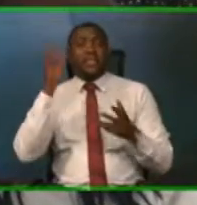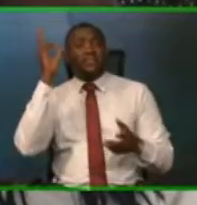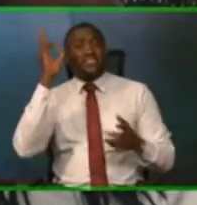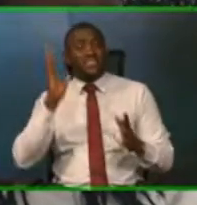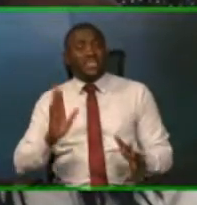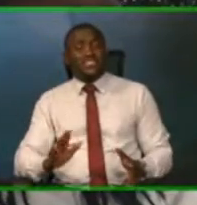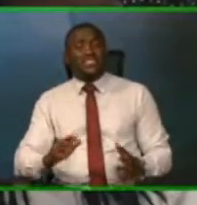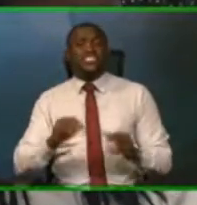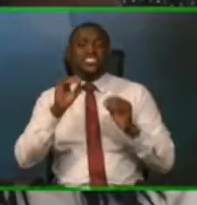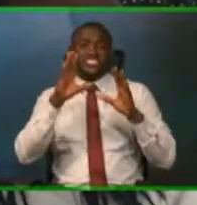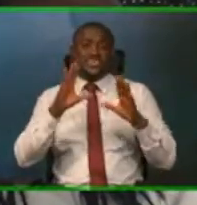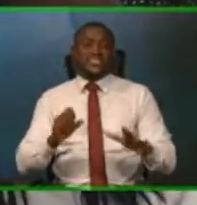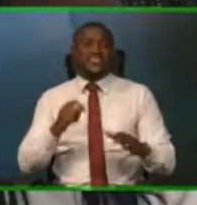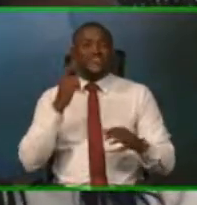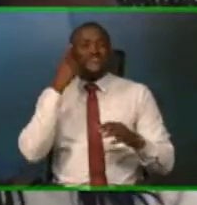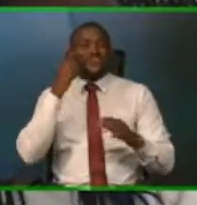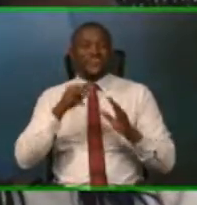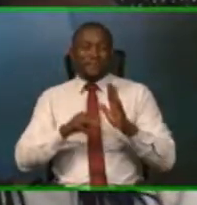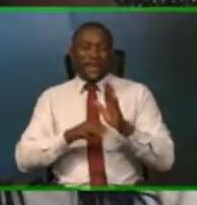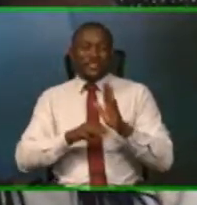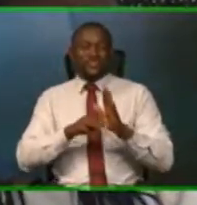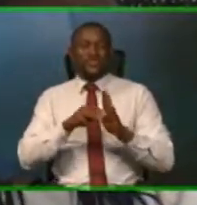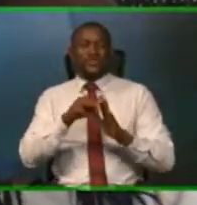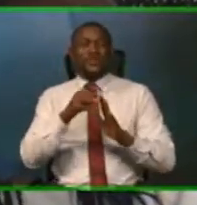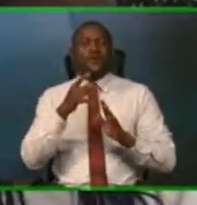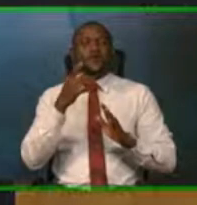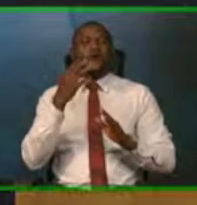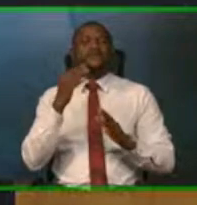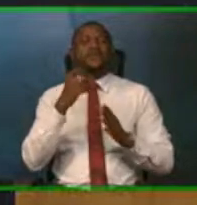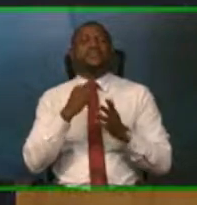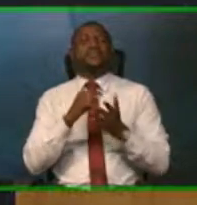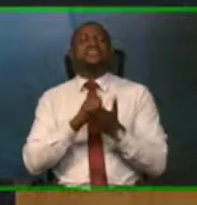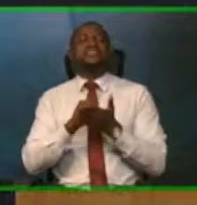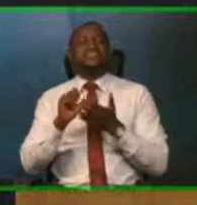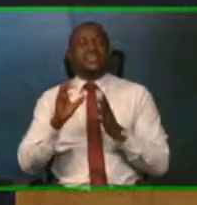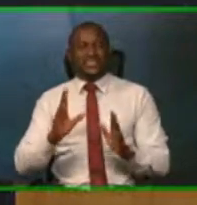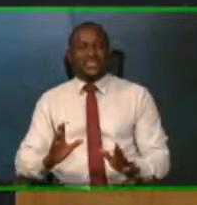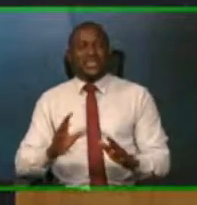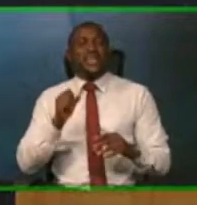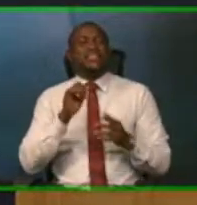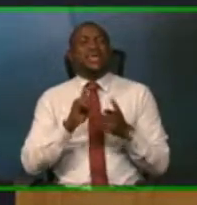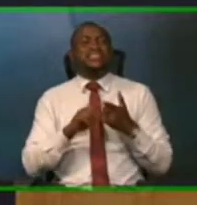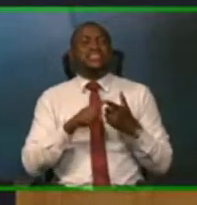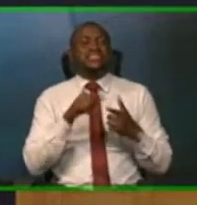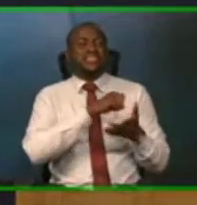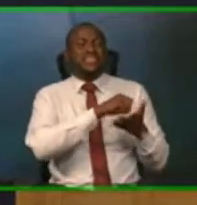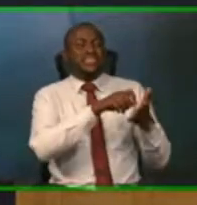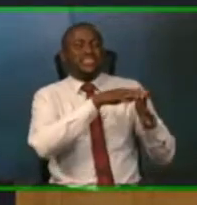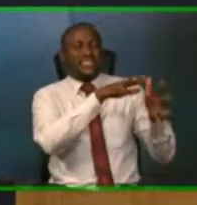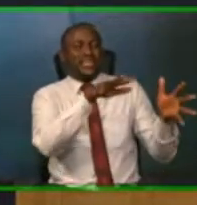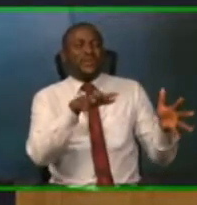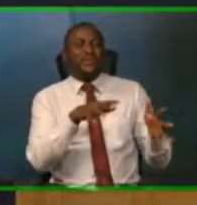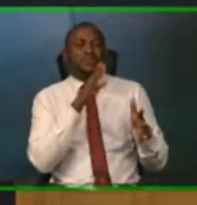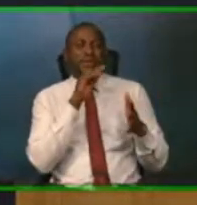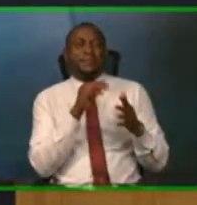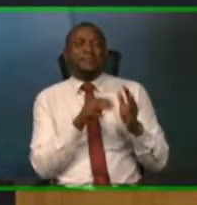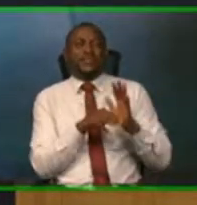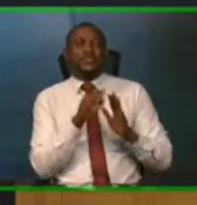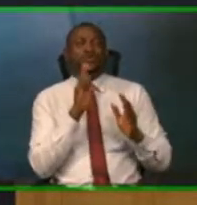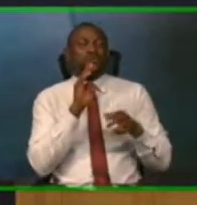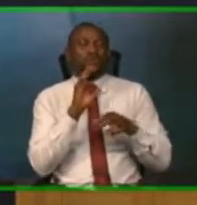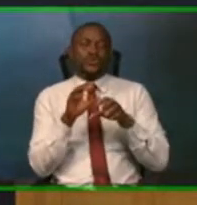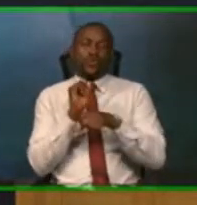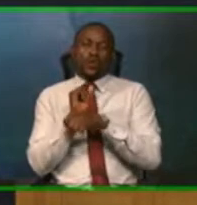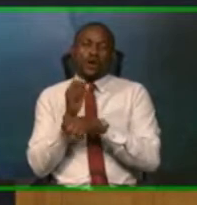teachers, and all of that, for the maturing of the saints, that the saints now being matured will do the work of the ministry.